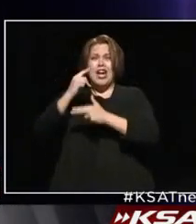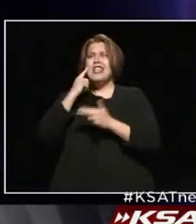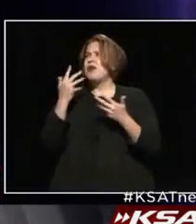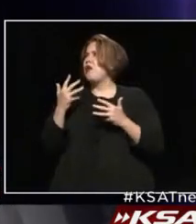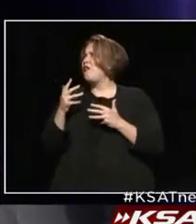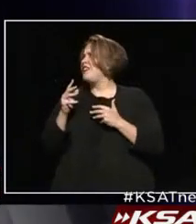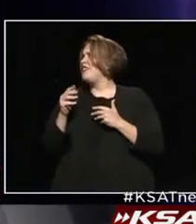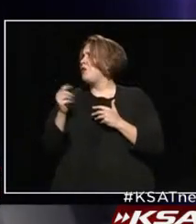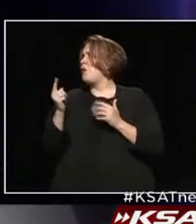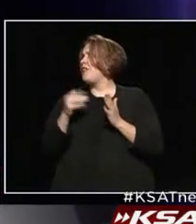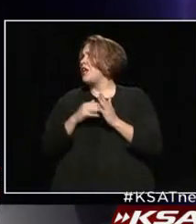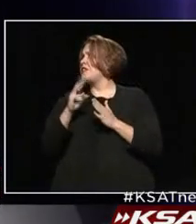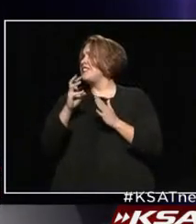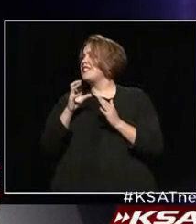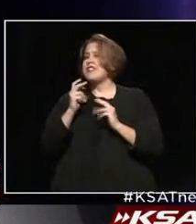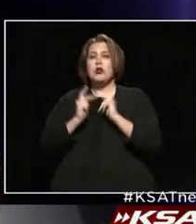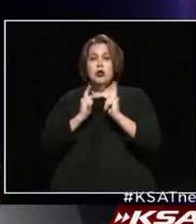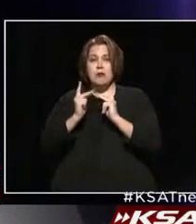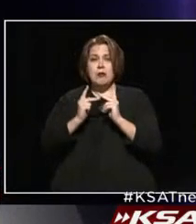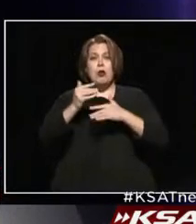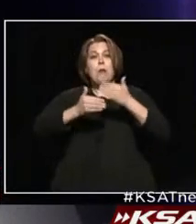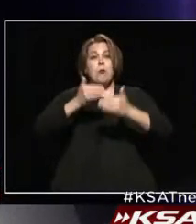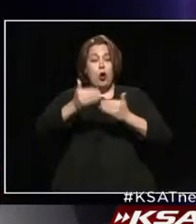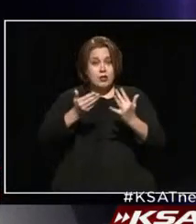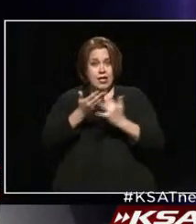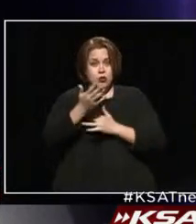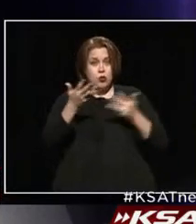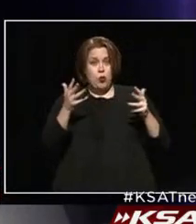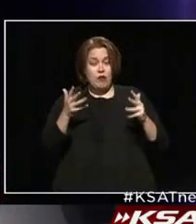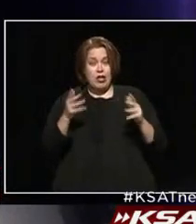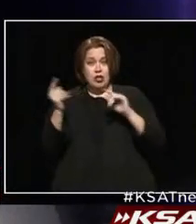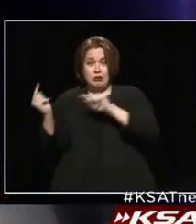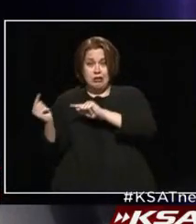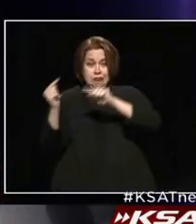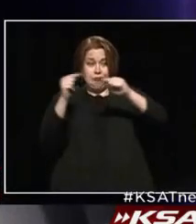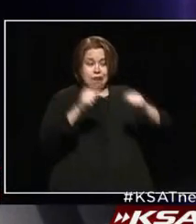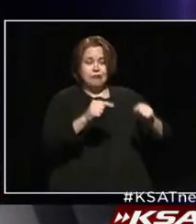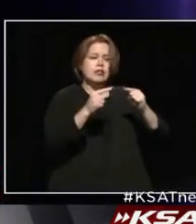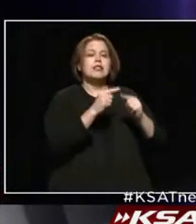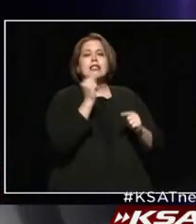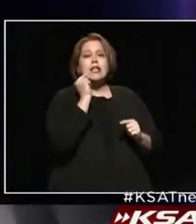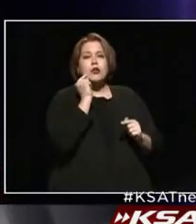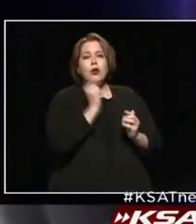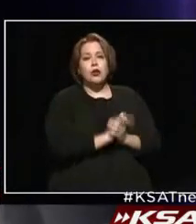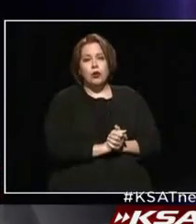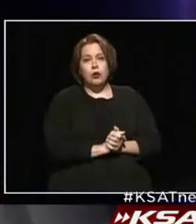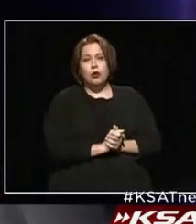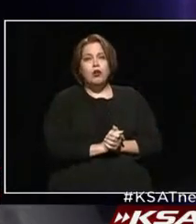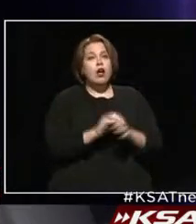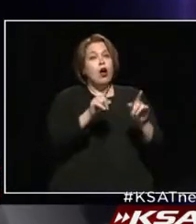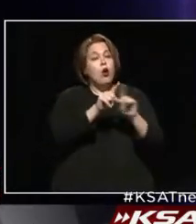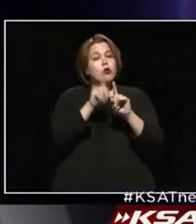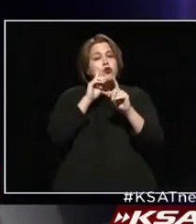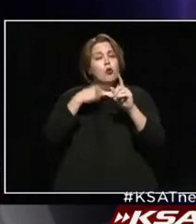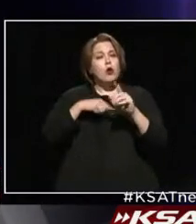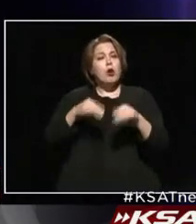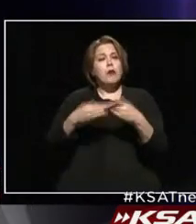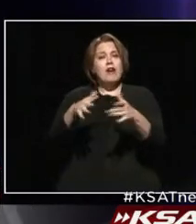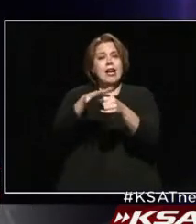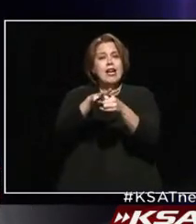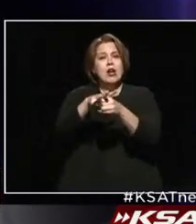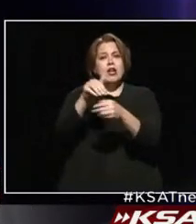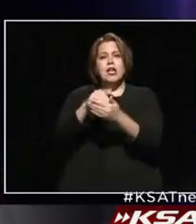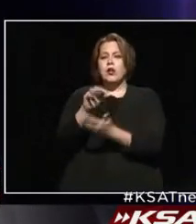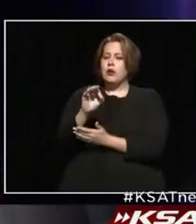like 1,600 people processed through there that have come here to San Antonio. We're also providing space in the